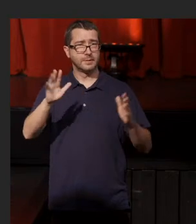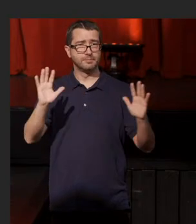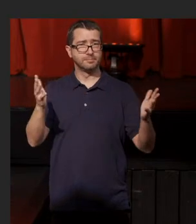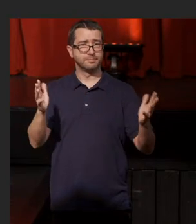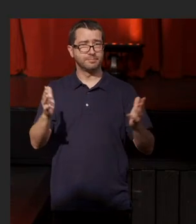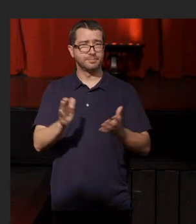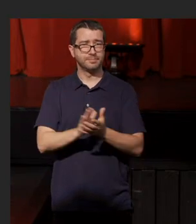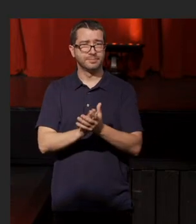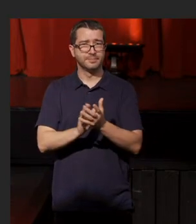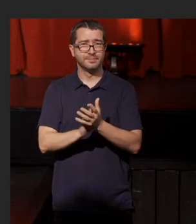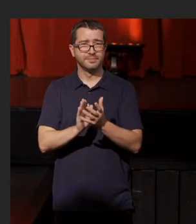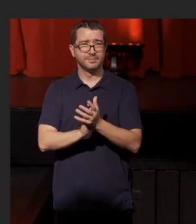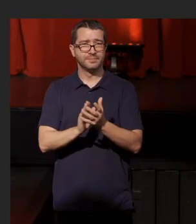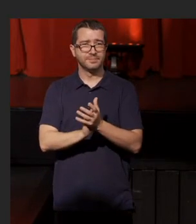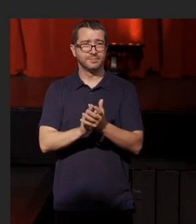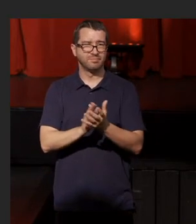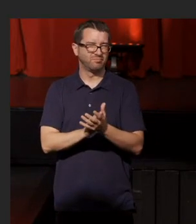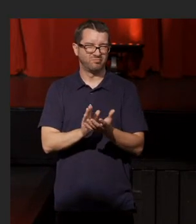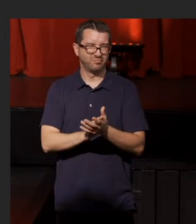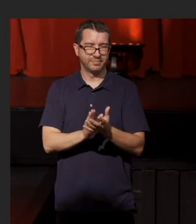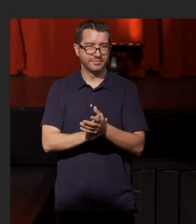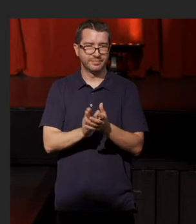evening. Thank you, Portia.